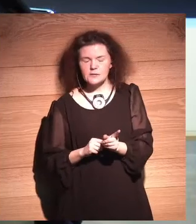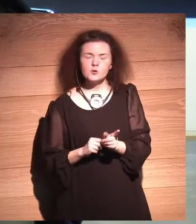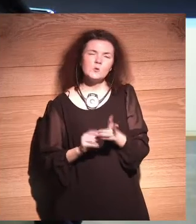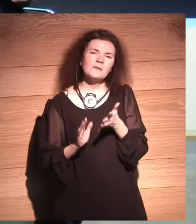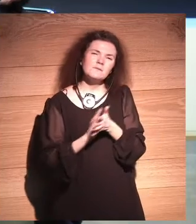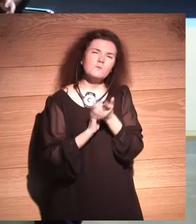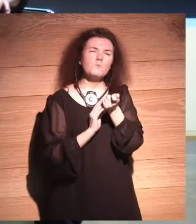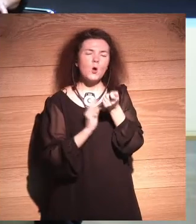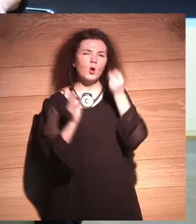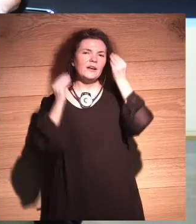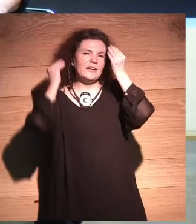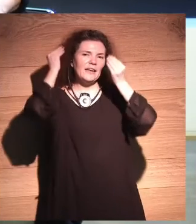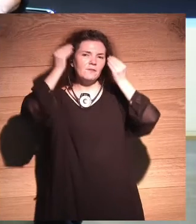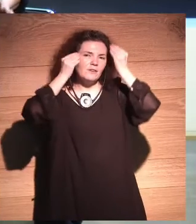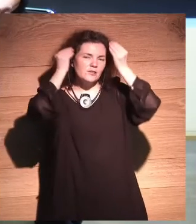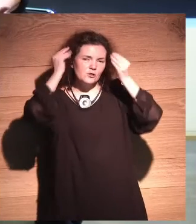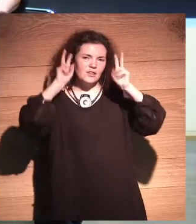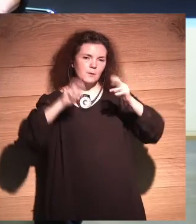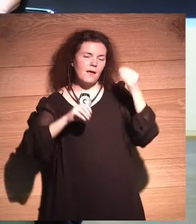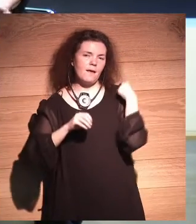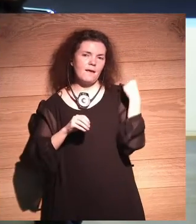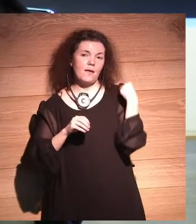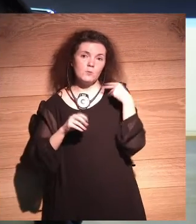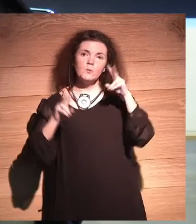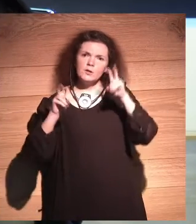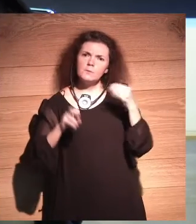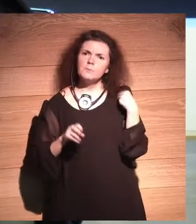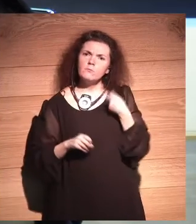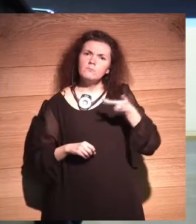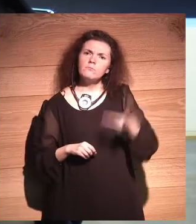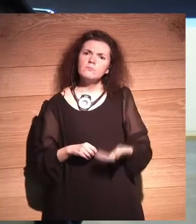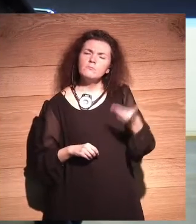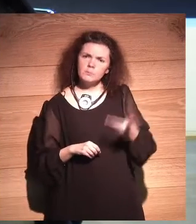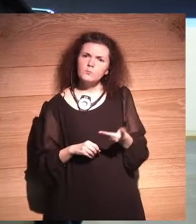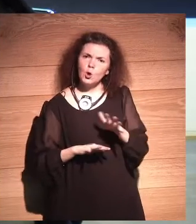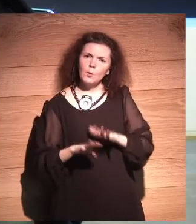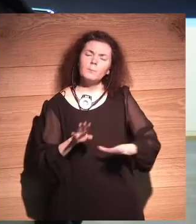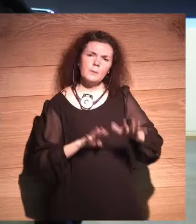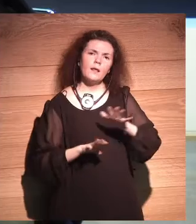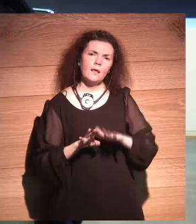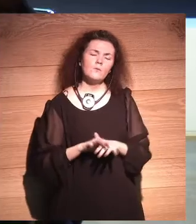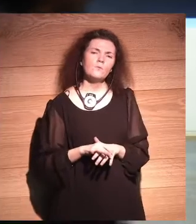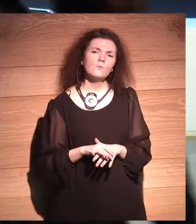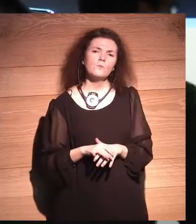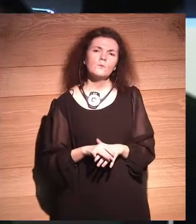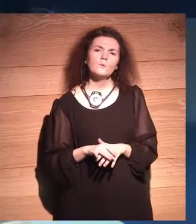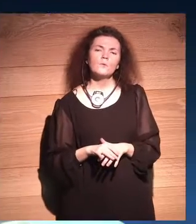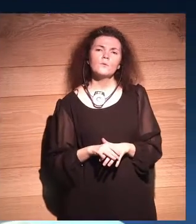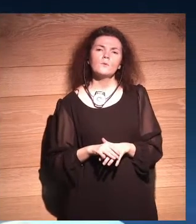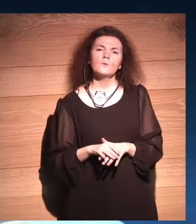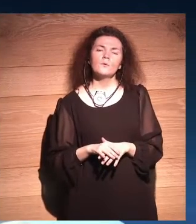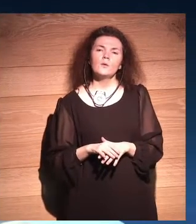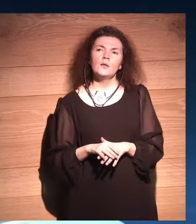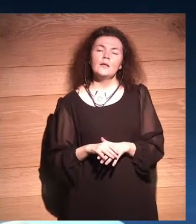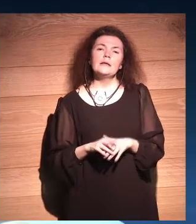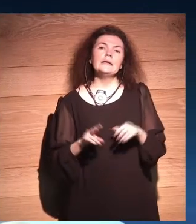discussion, because these are very sophisticated and important questions. Let me start with what I think in many ways is the hardest, the question about politics and